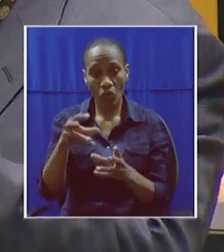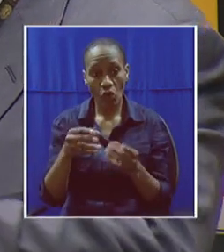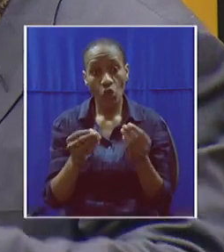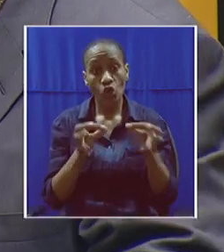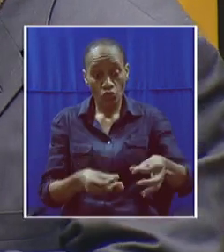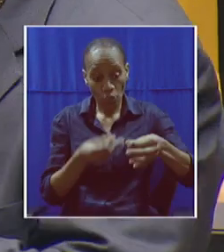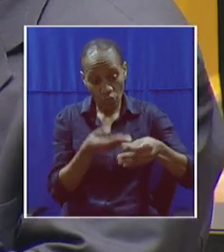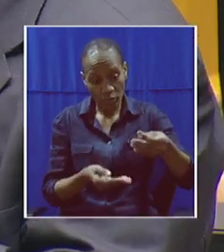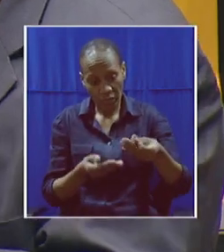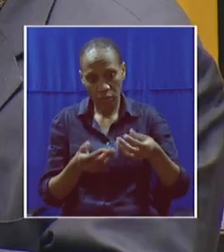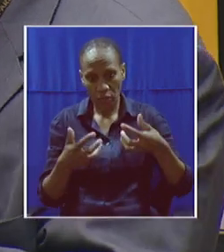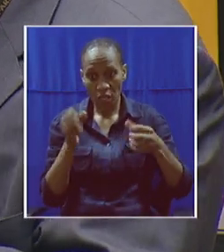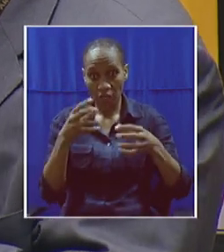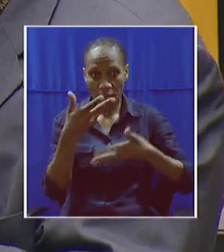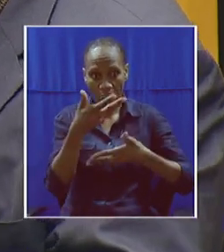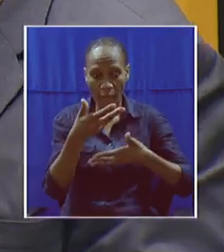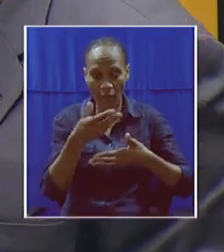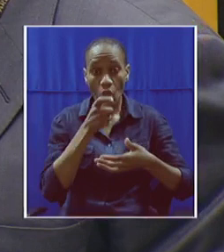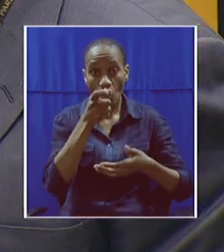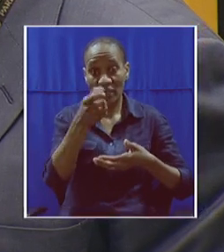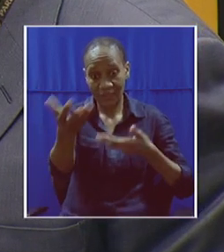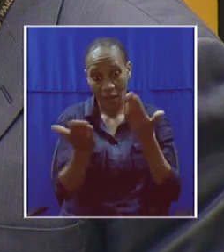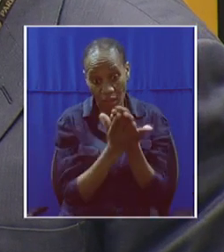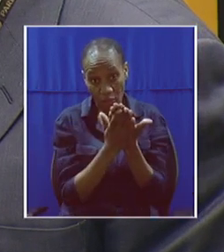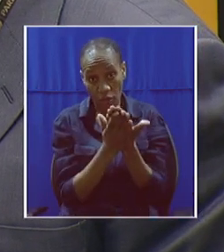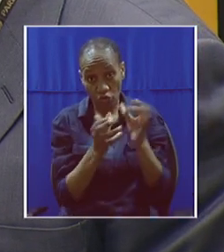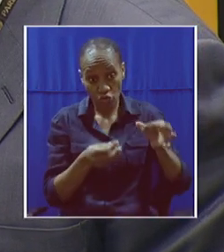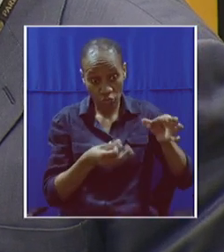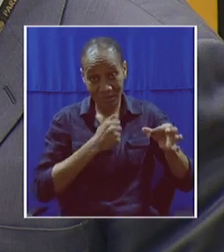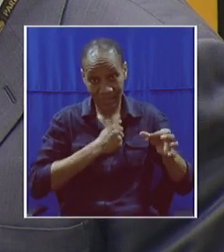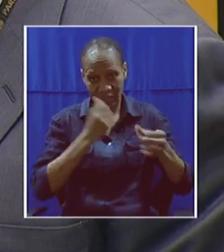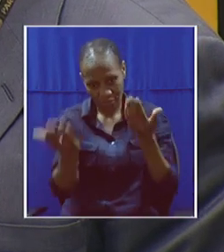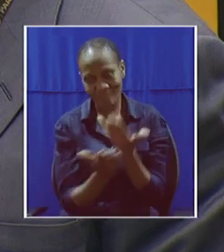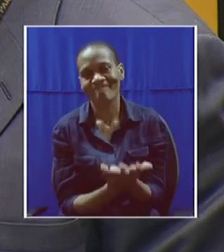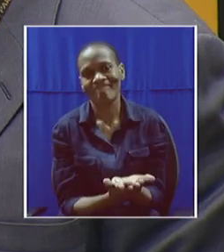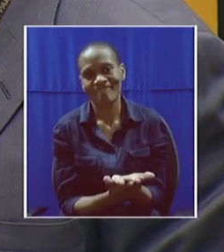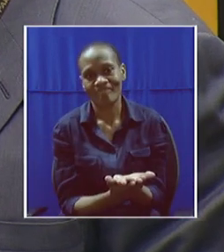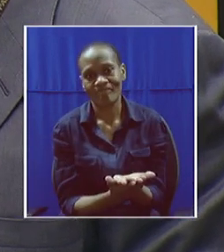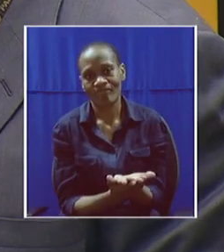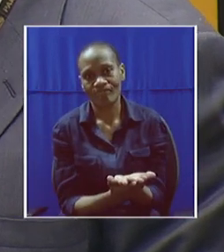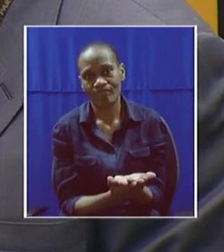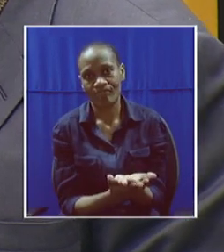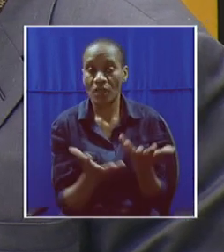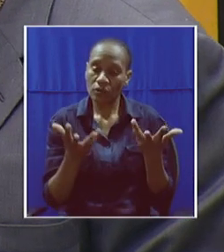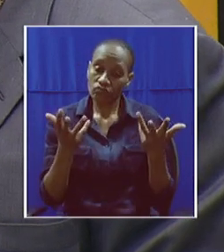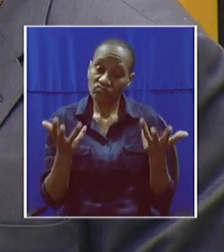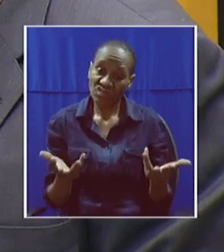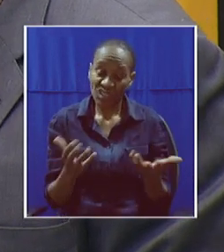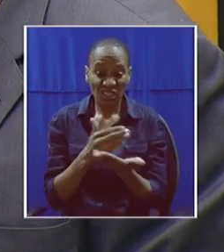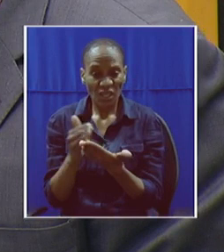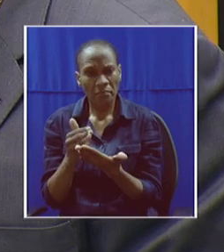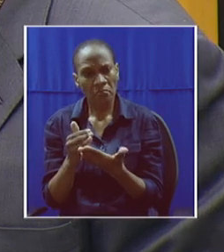internally consistent um and some of them very very